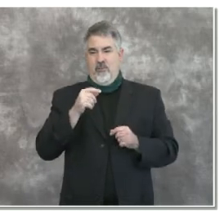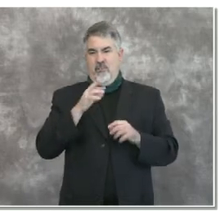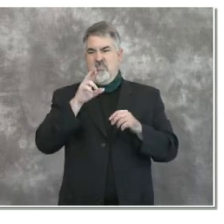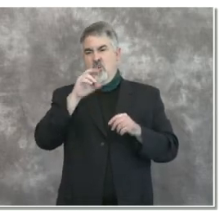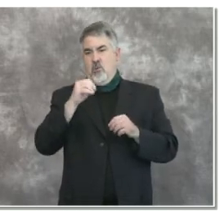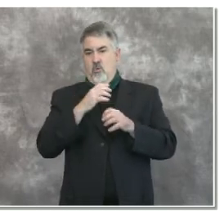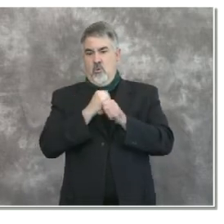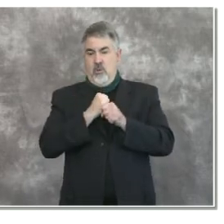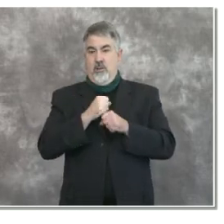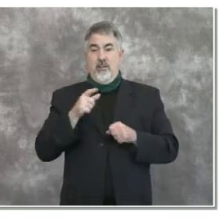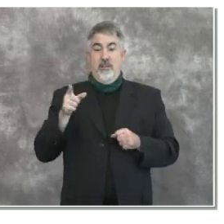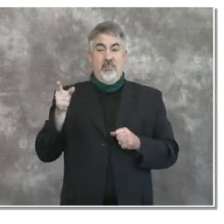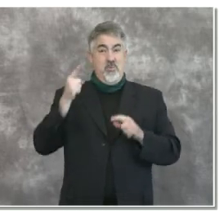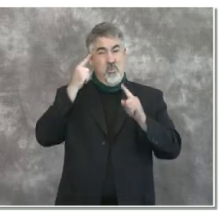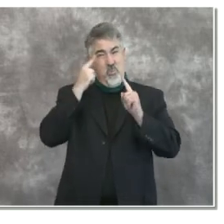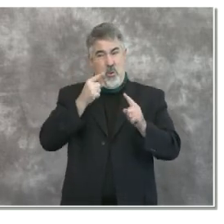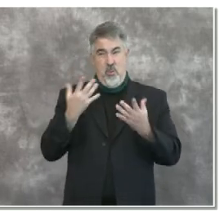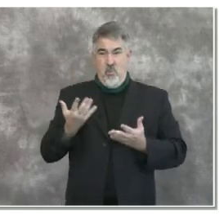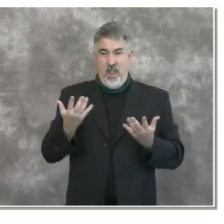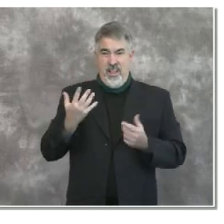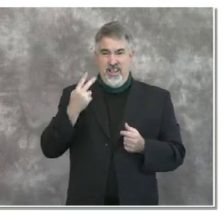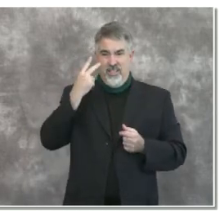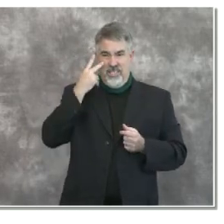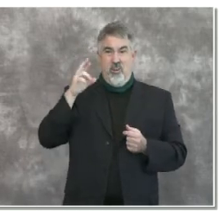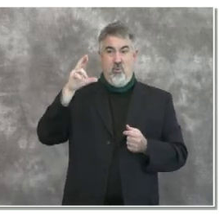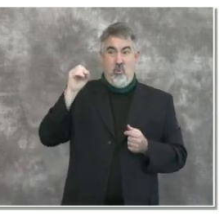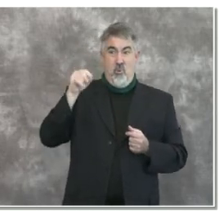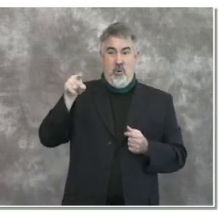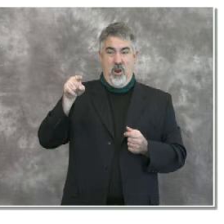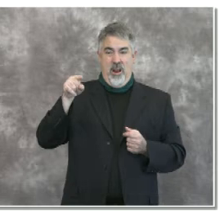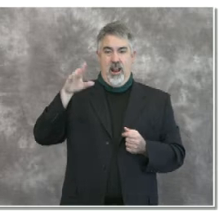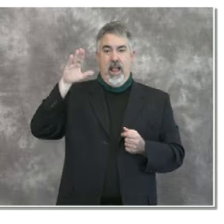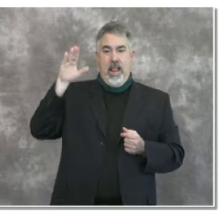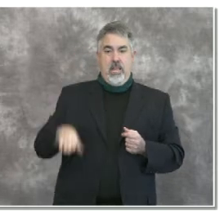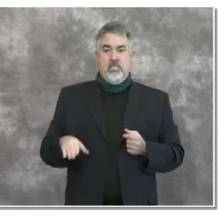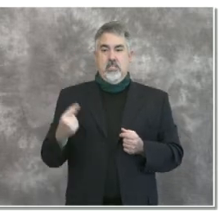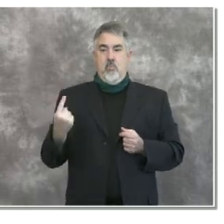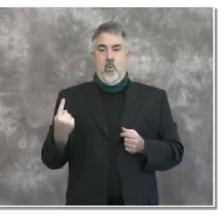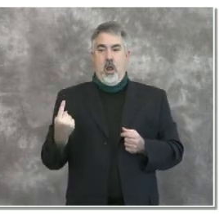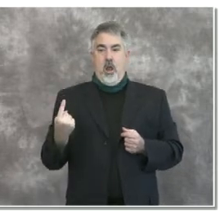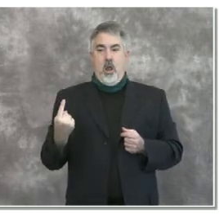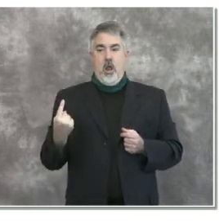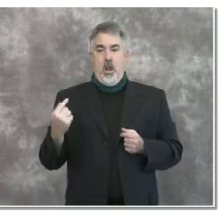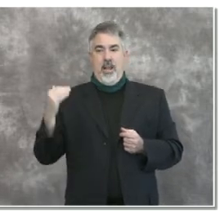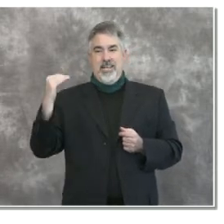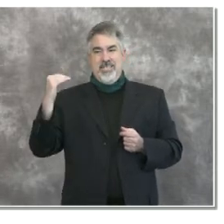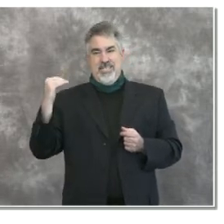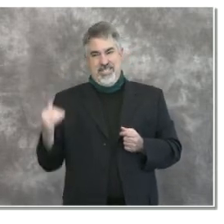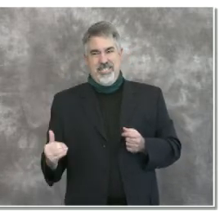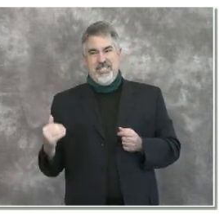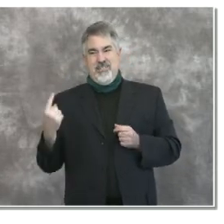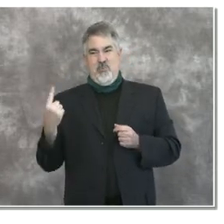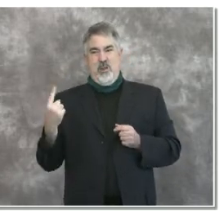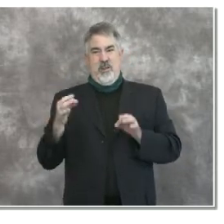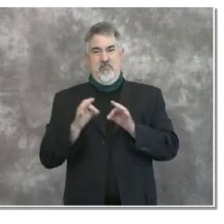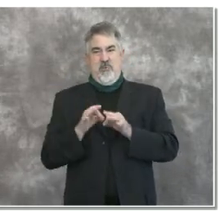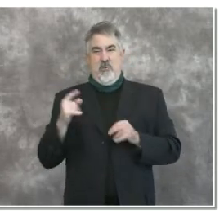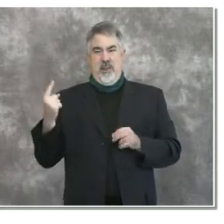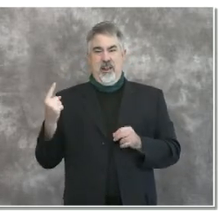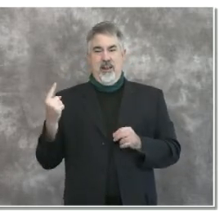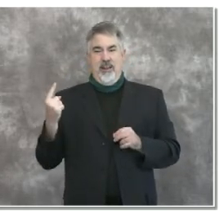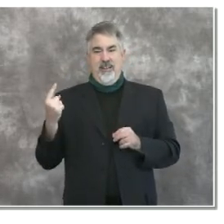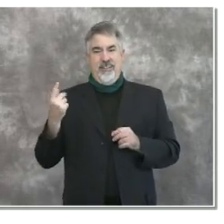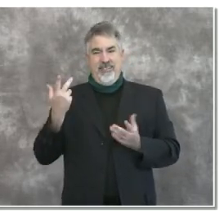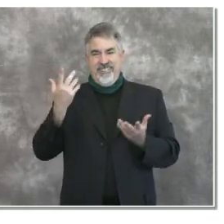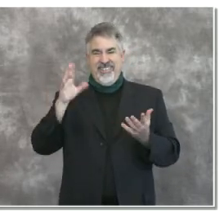get the RO, the rho, to be less than 1. Might be a little counterintuitive. The goal is